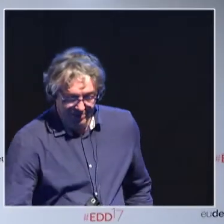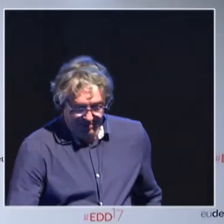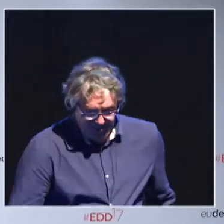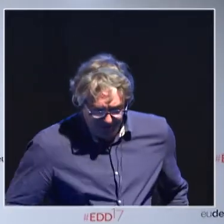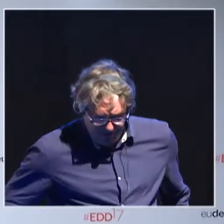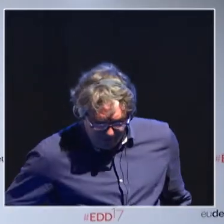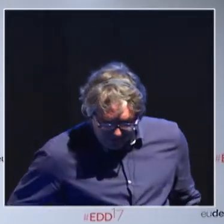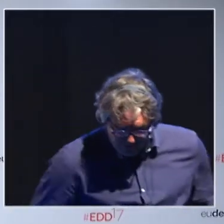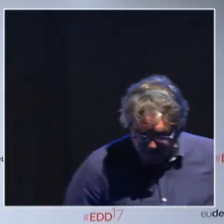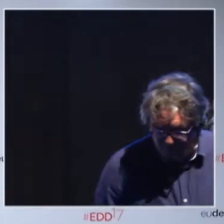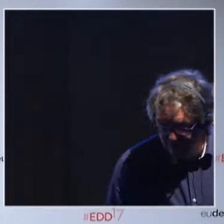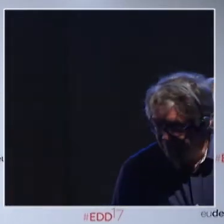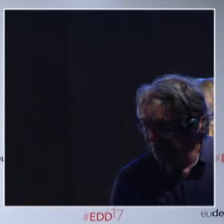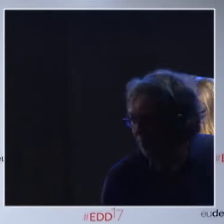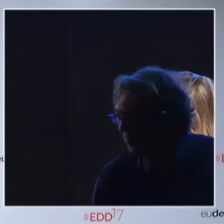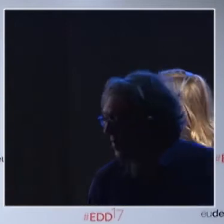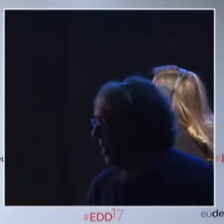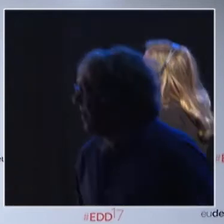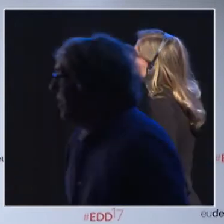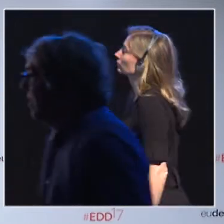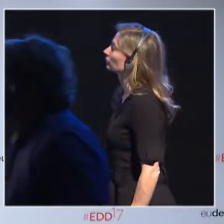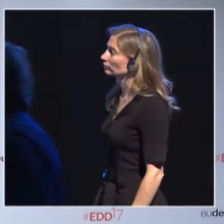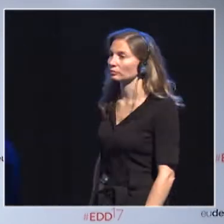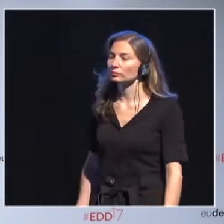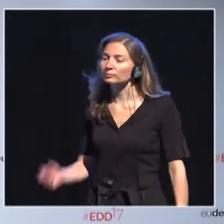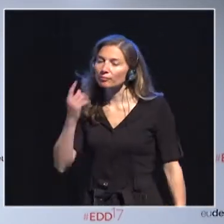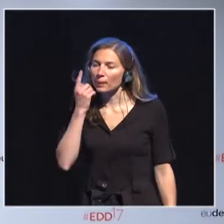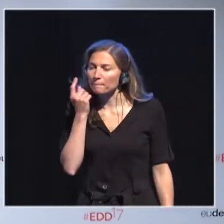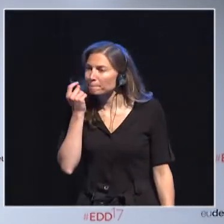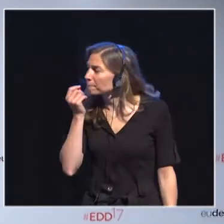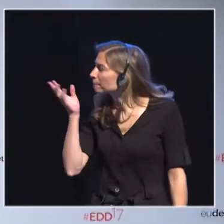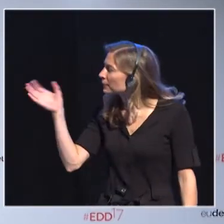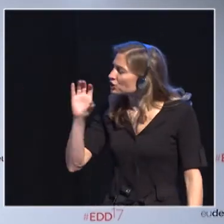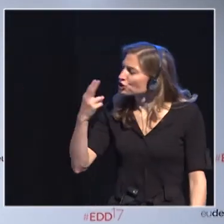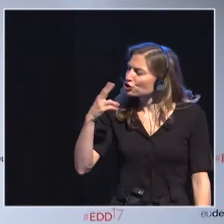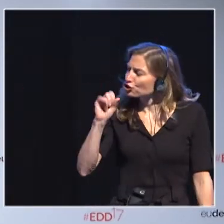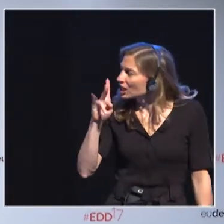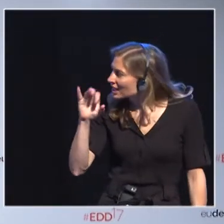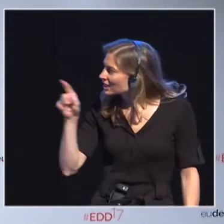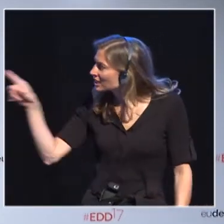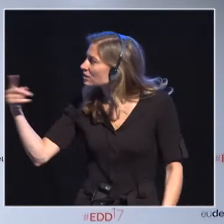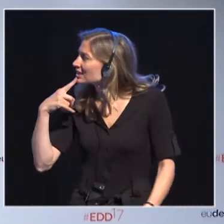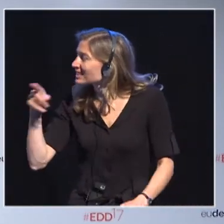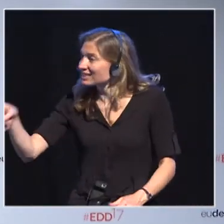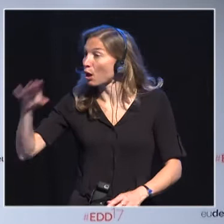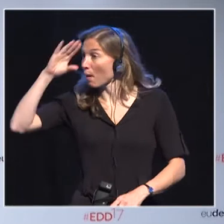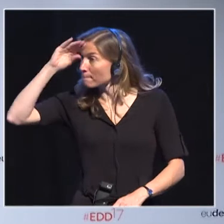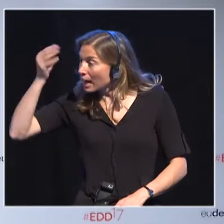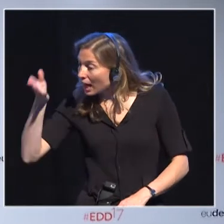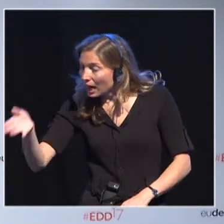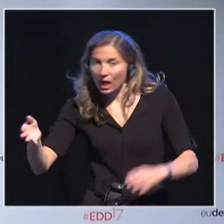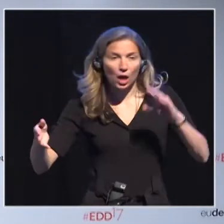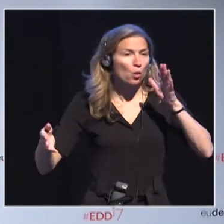Ms. Chinenye, I'd like to also ask you, what do you see is the risk in the digital divide between men and women? We're seeing